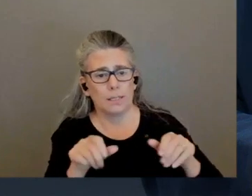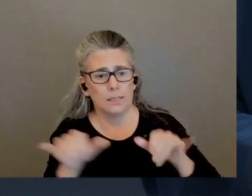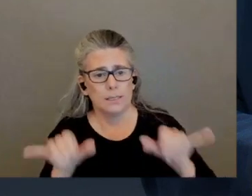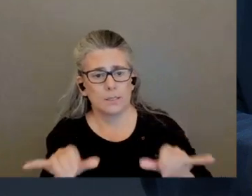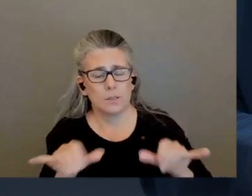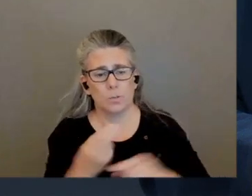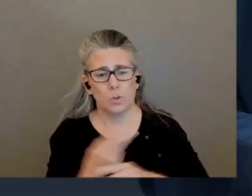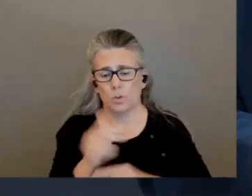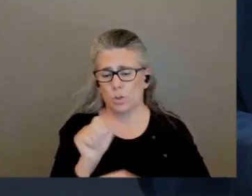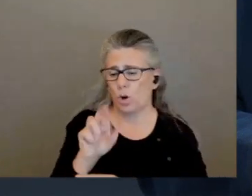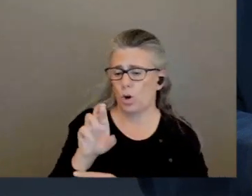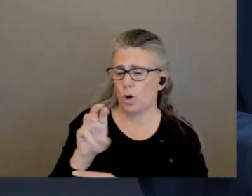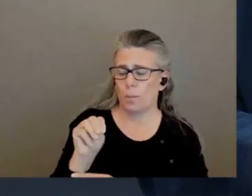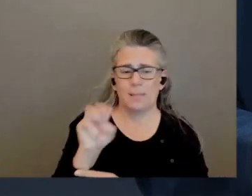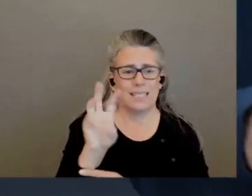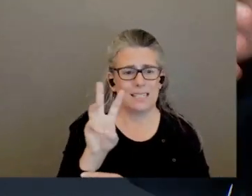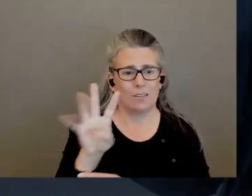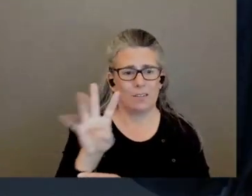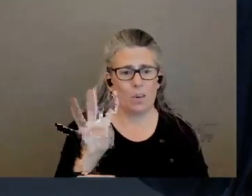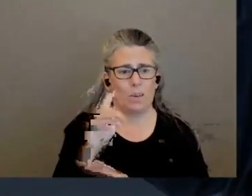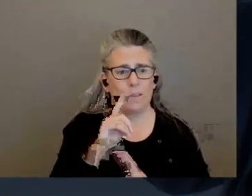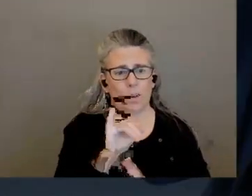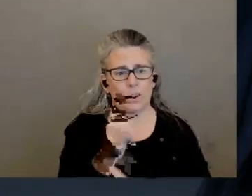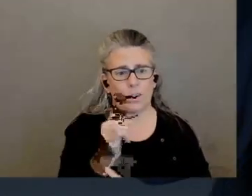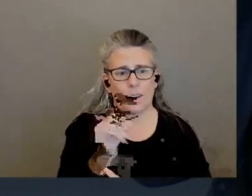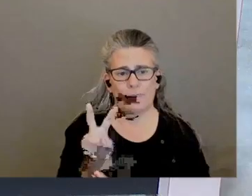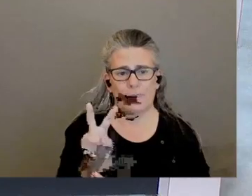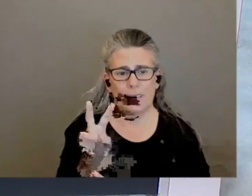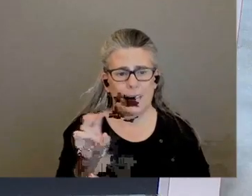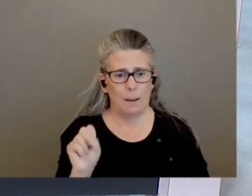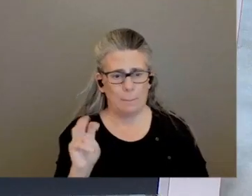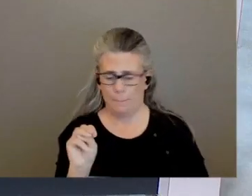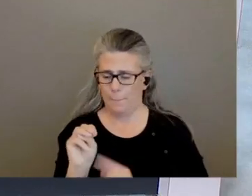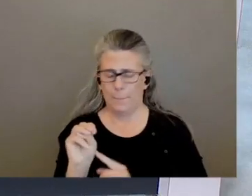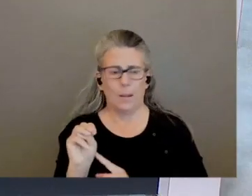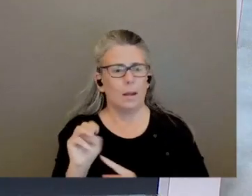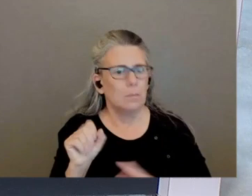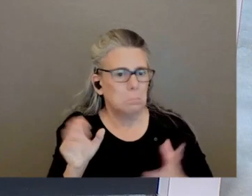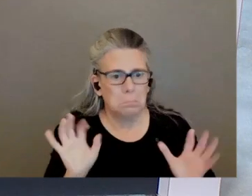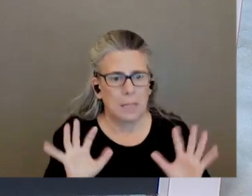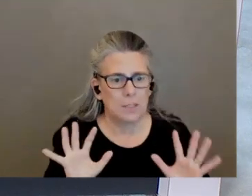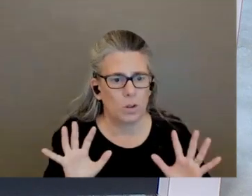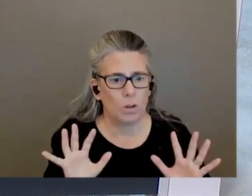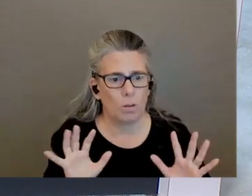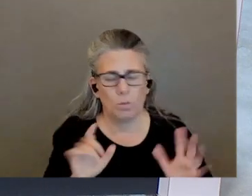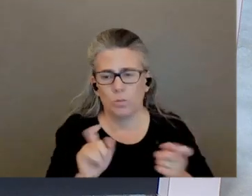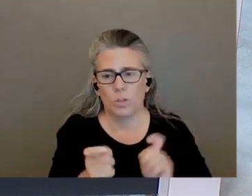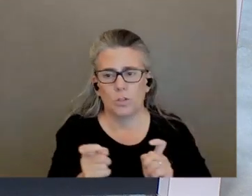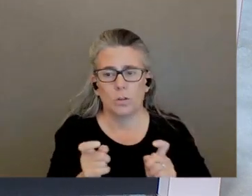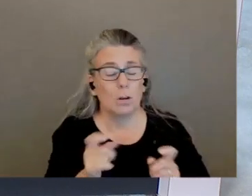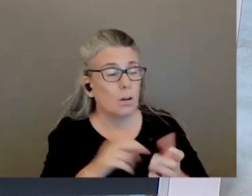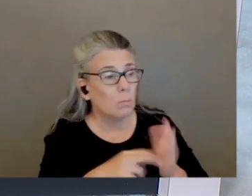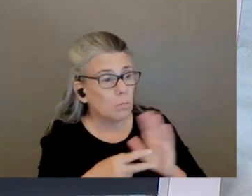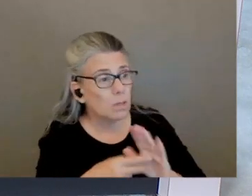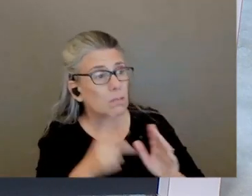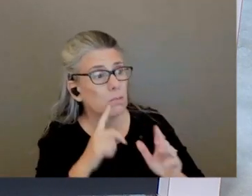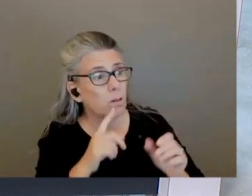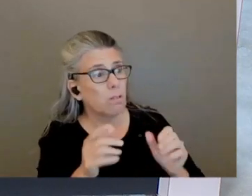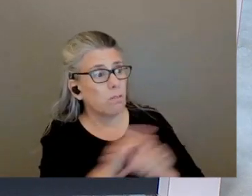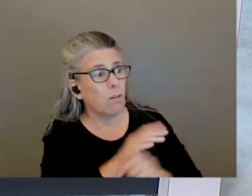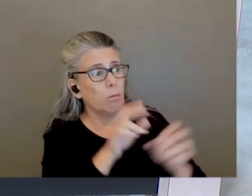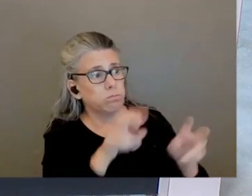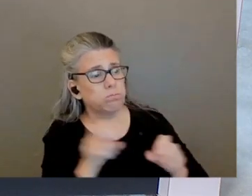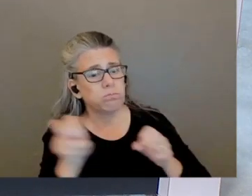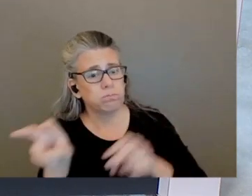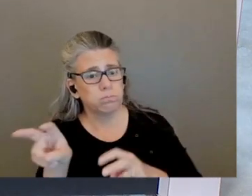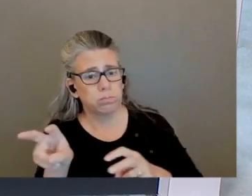version of the JVM. So if I understand you well, for the vast majority of applications, you don't need to change a